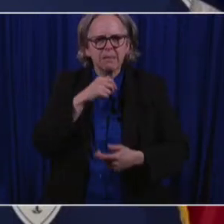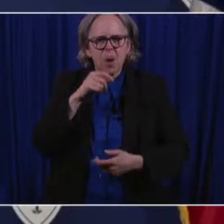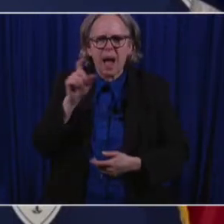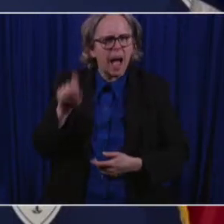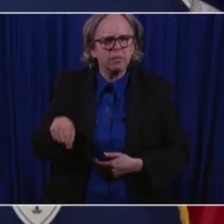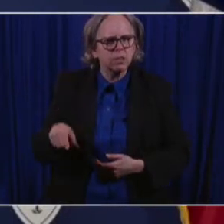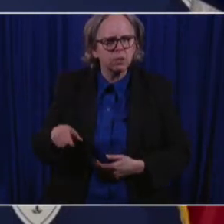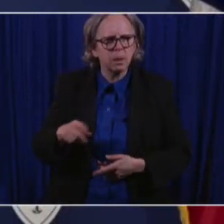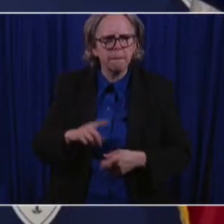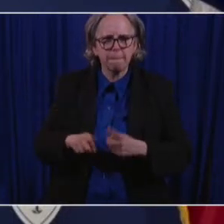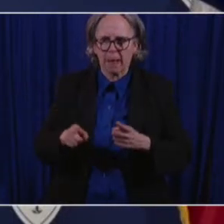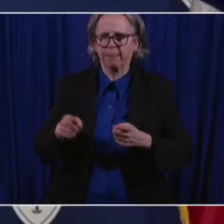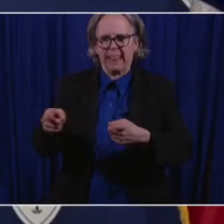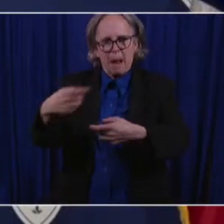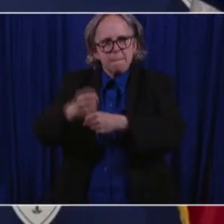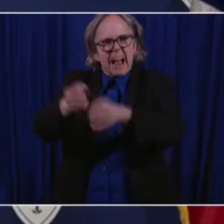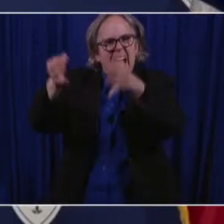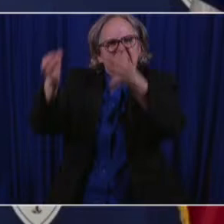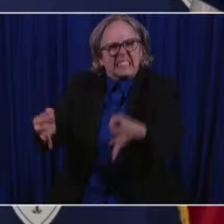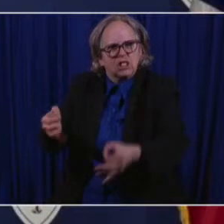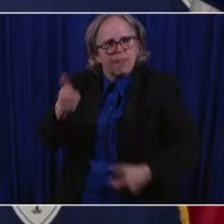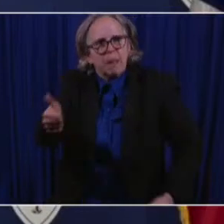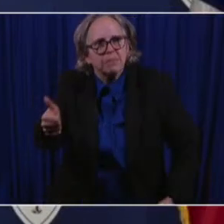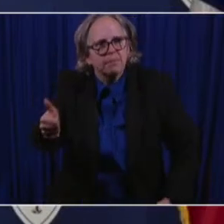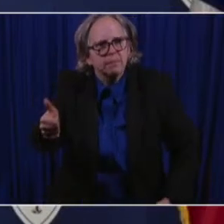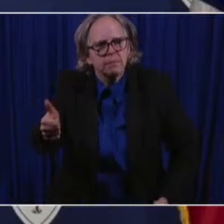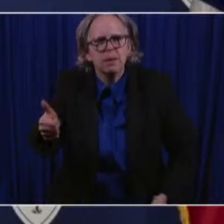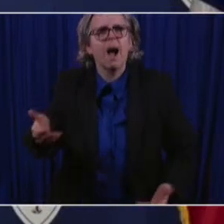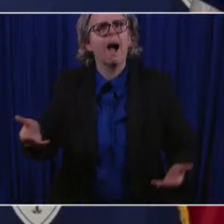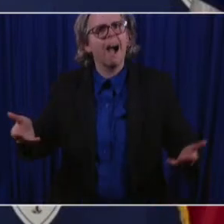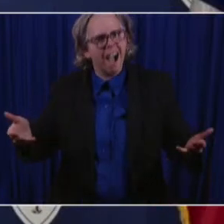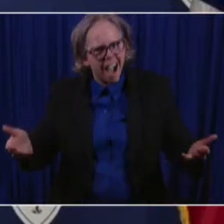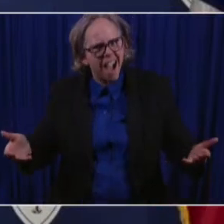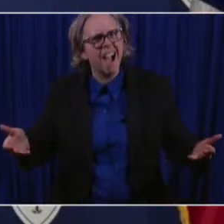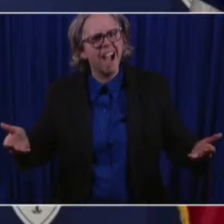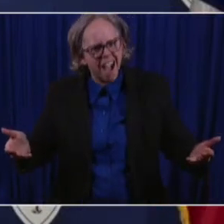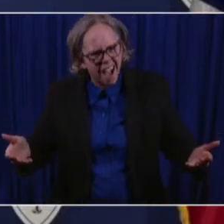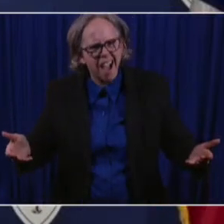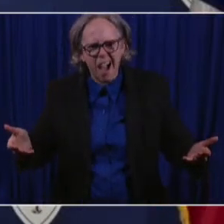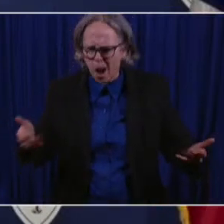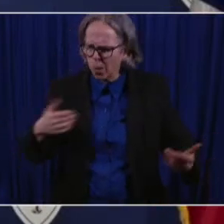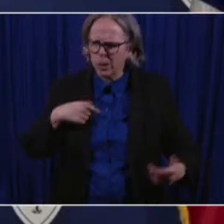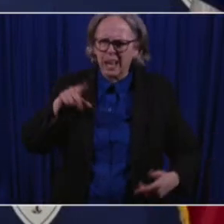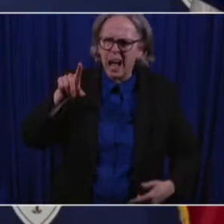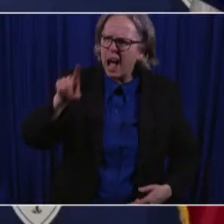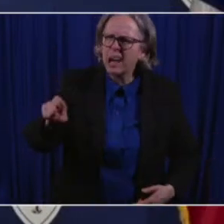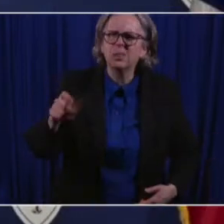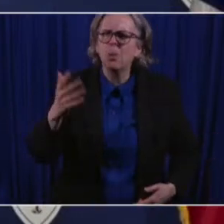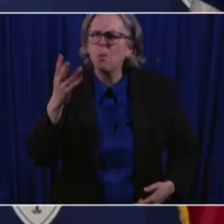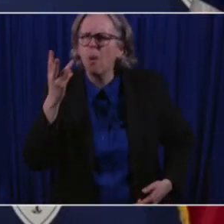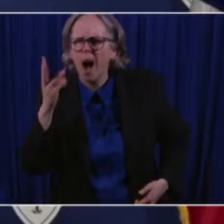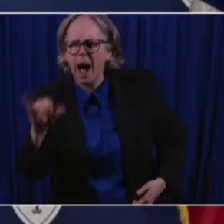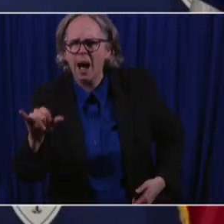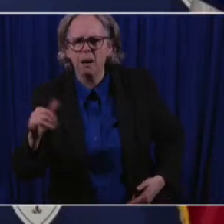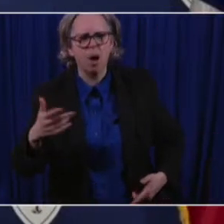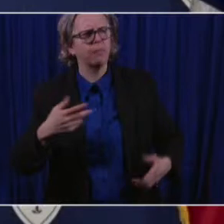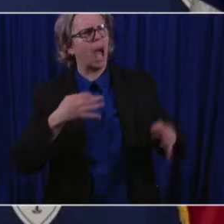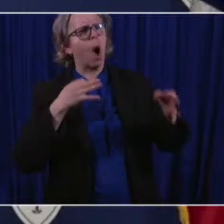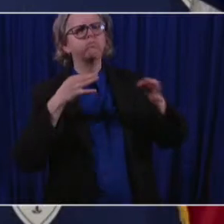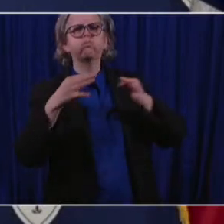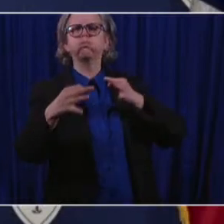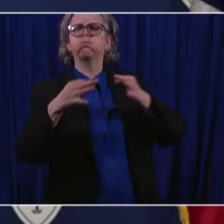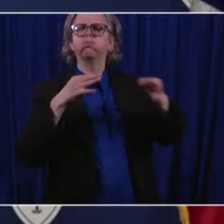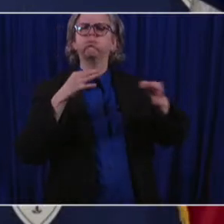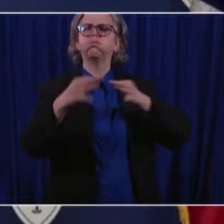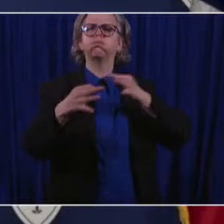today. And when you talk to them, you know, they will explain why. And there's a rational basis for why,